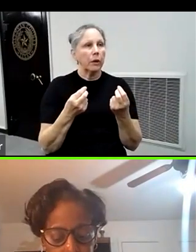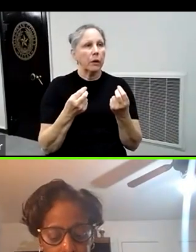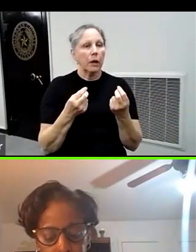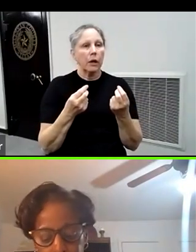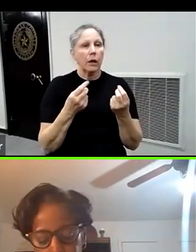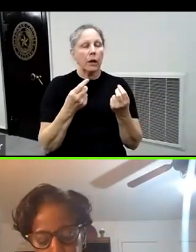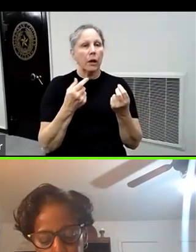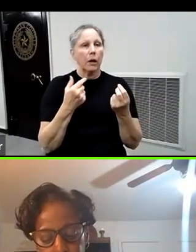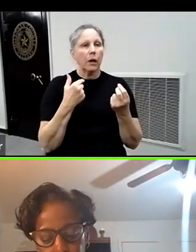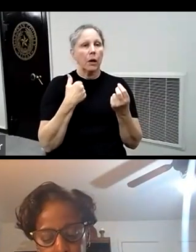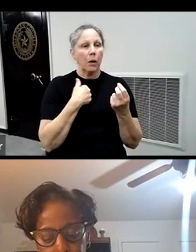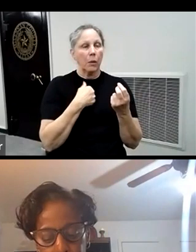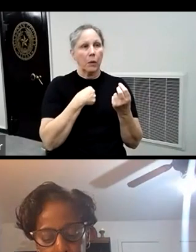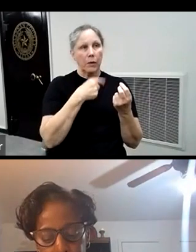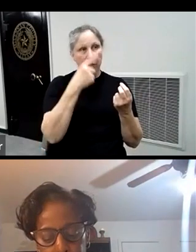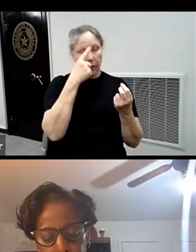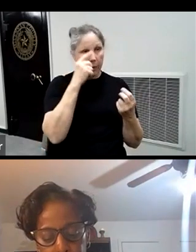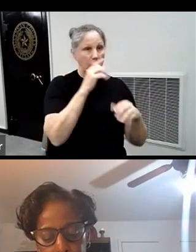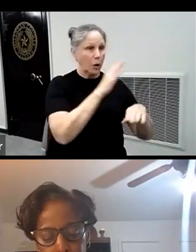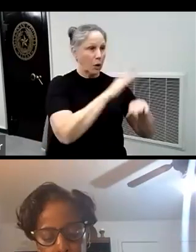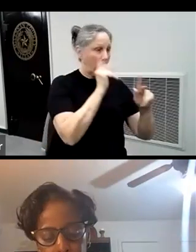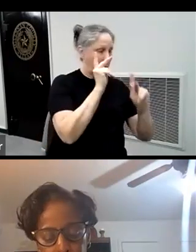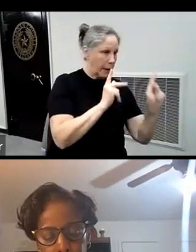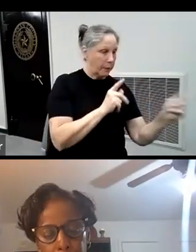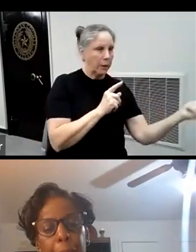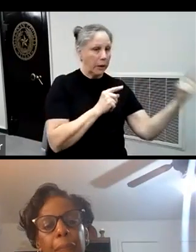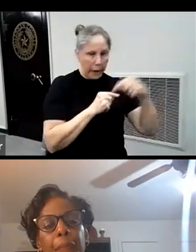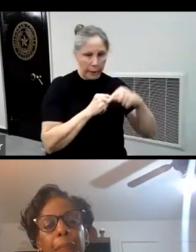calling prospective jurors to handling